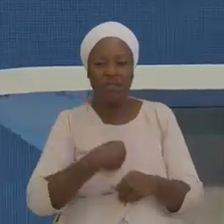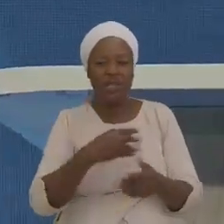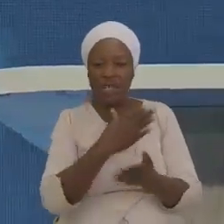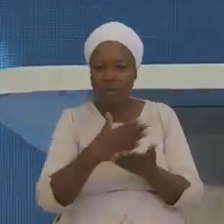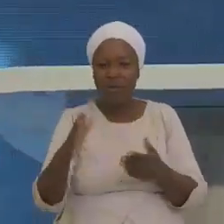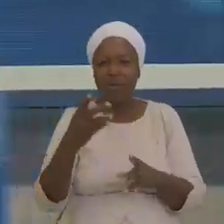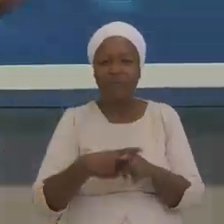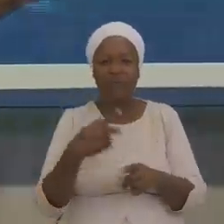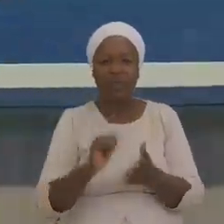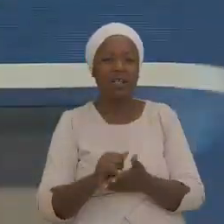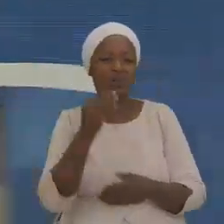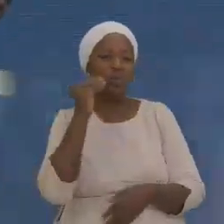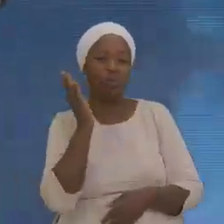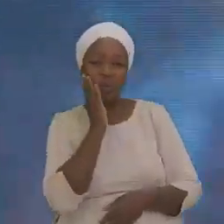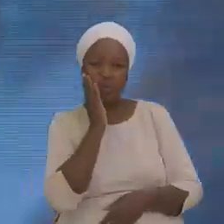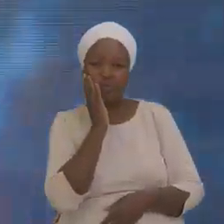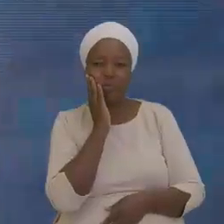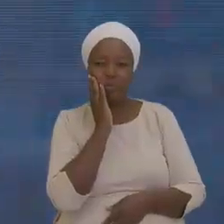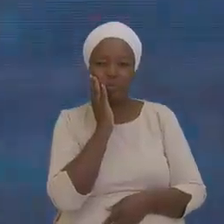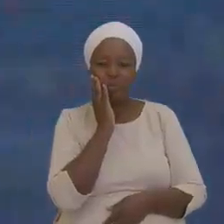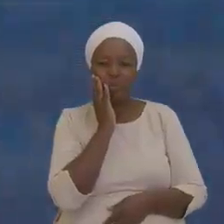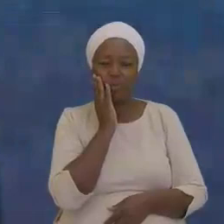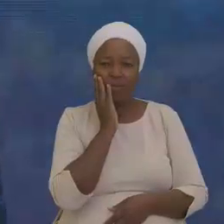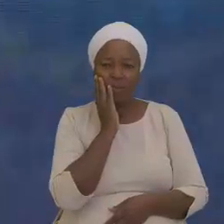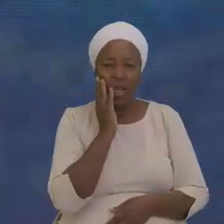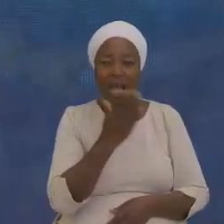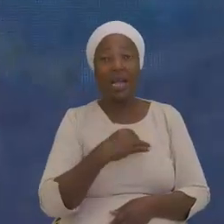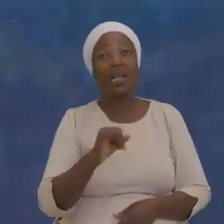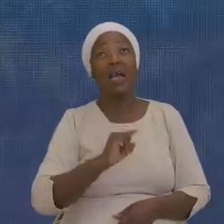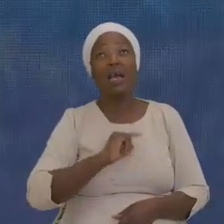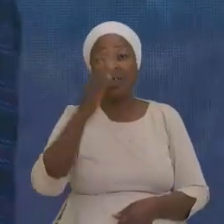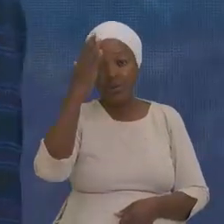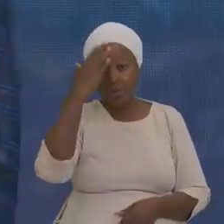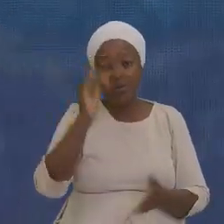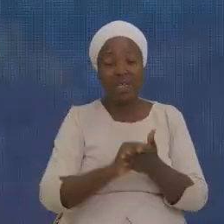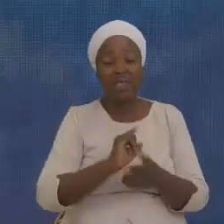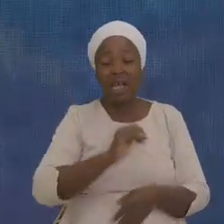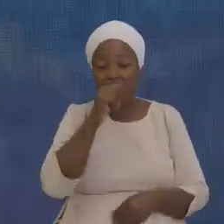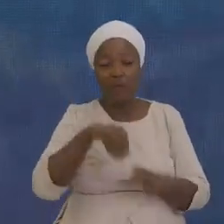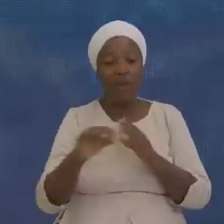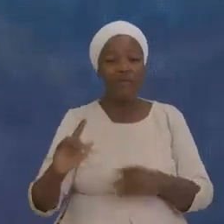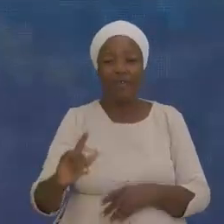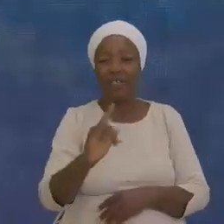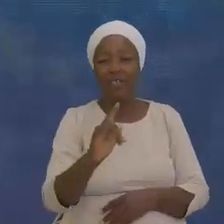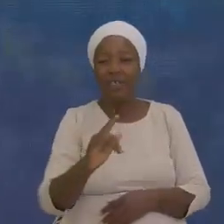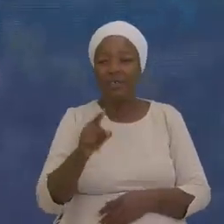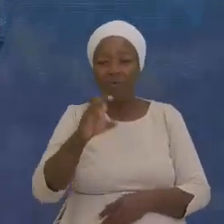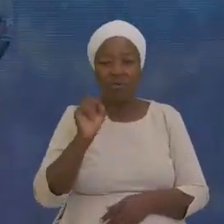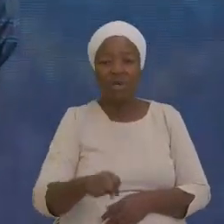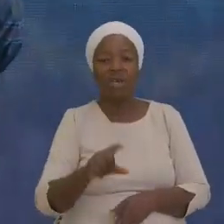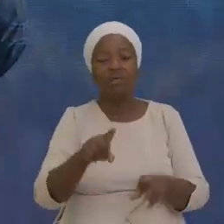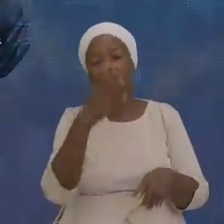that destination. And I know we're on a flight. You can go to